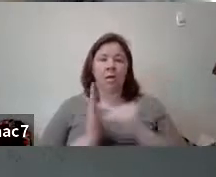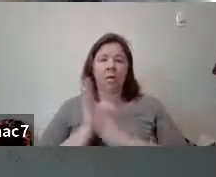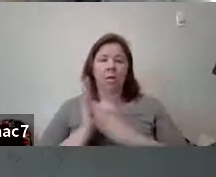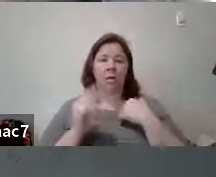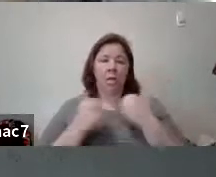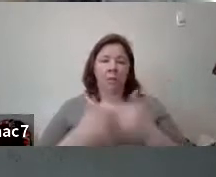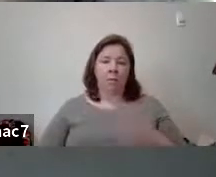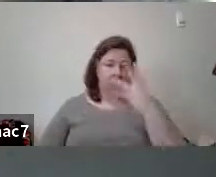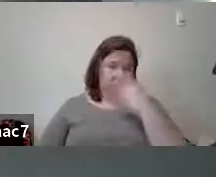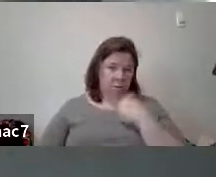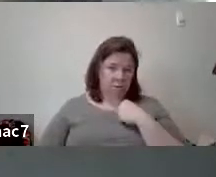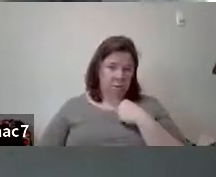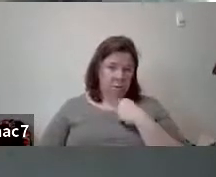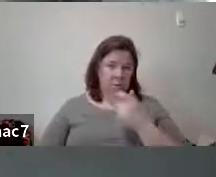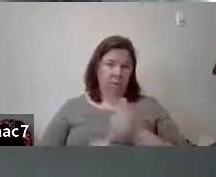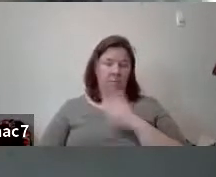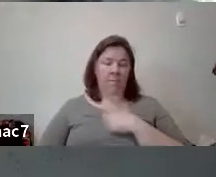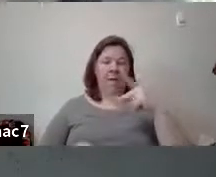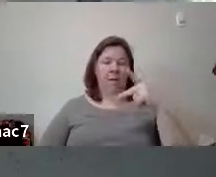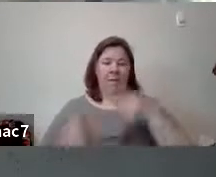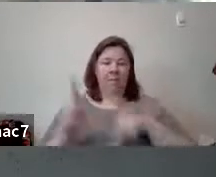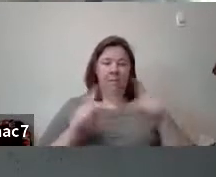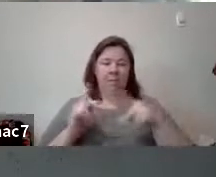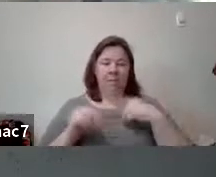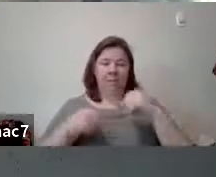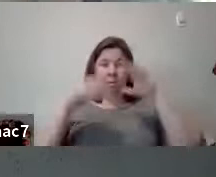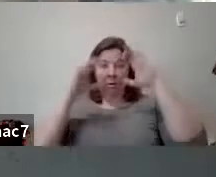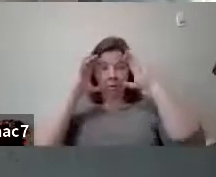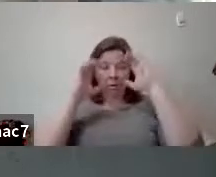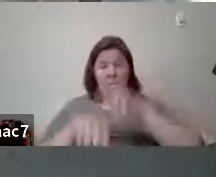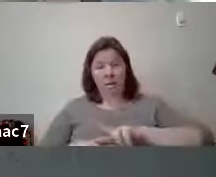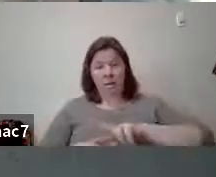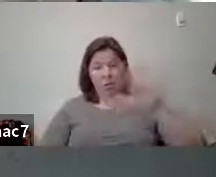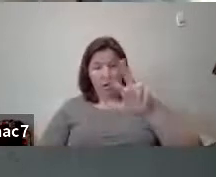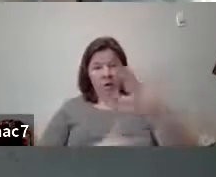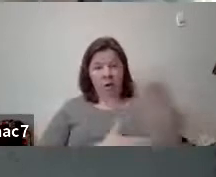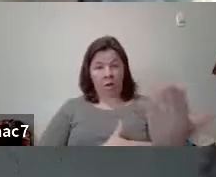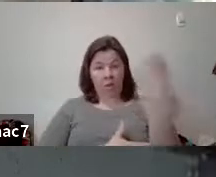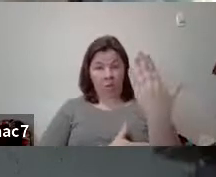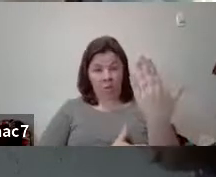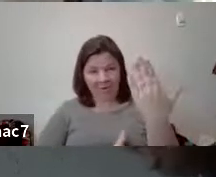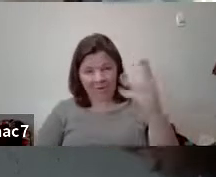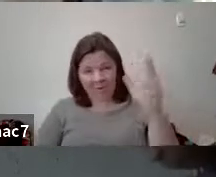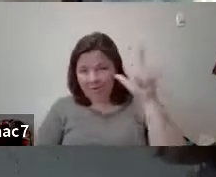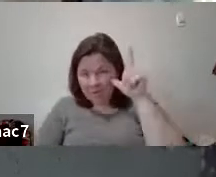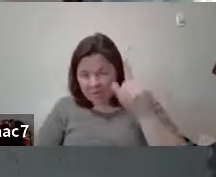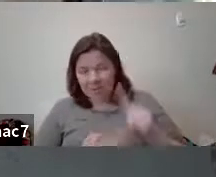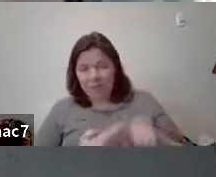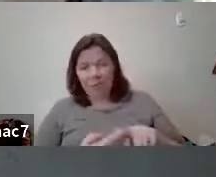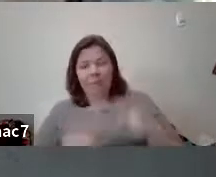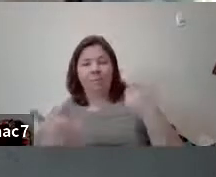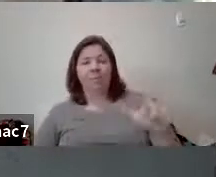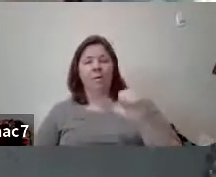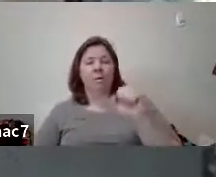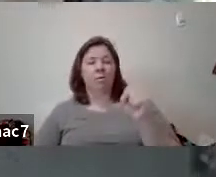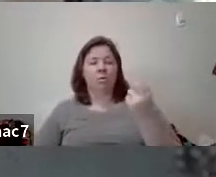losing sleep for my peeps after I stayed up till 3 a.m. in the morning listening to the big show that was